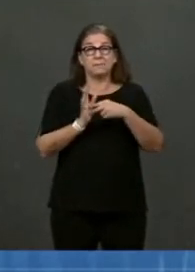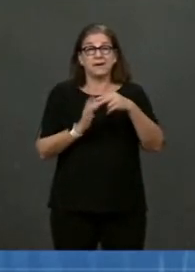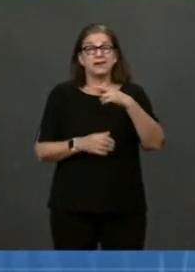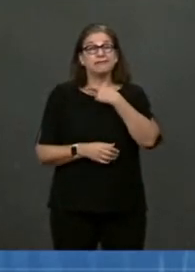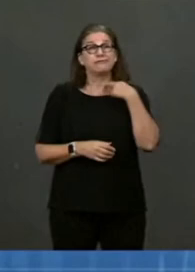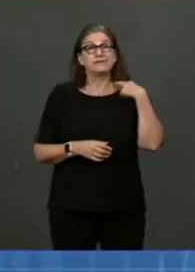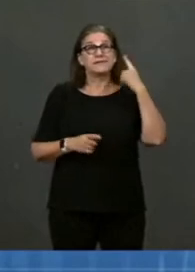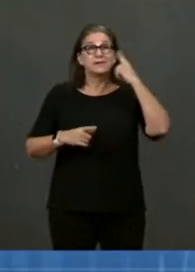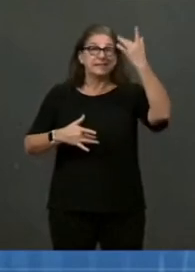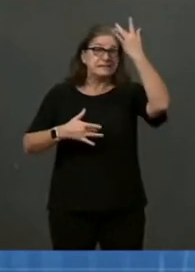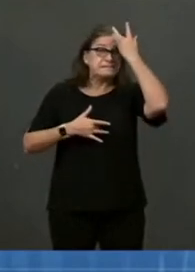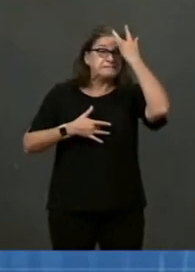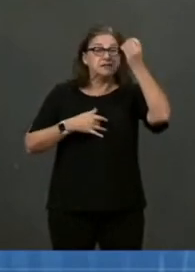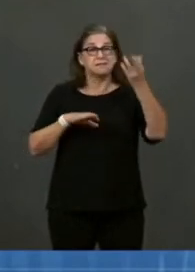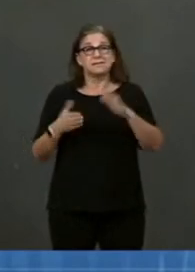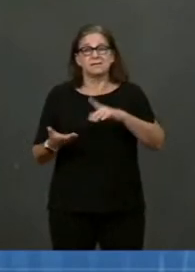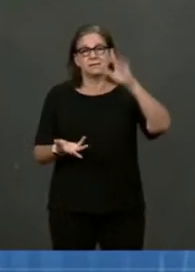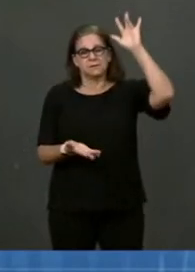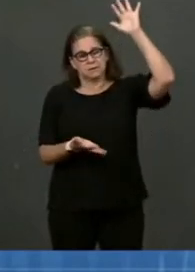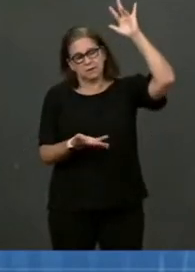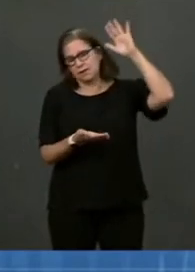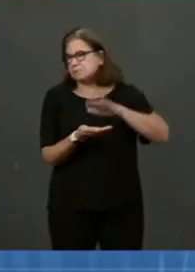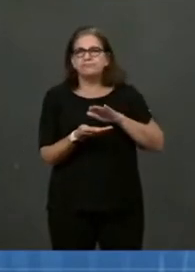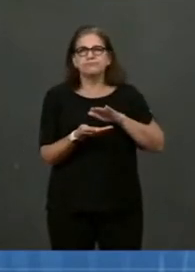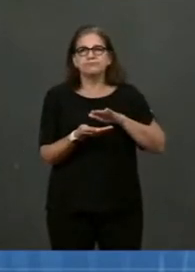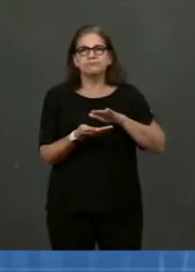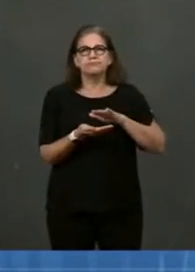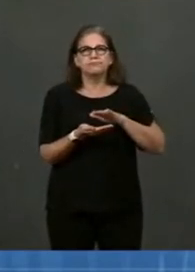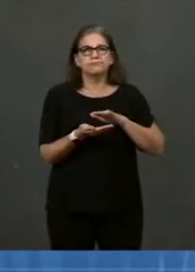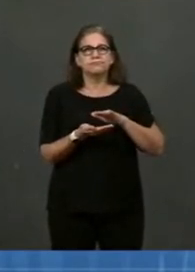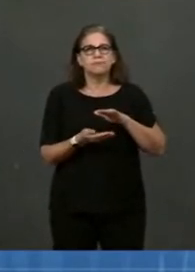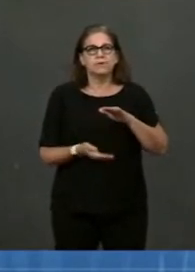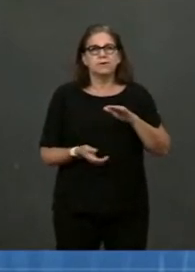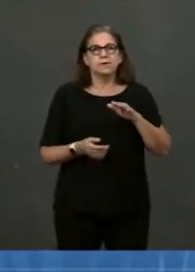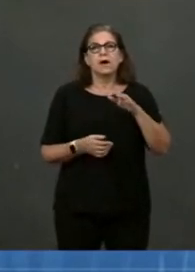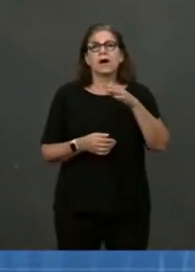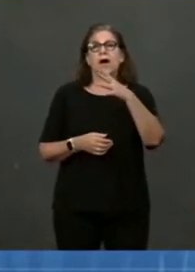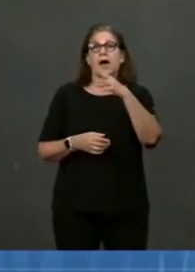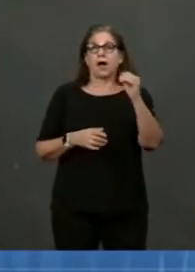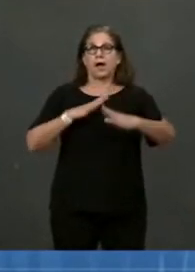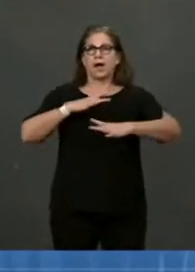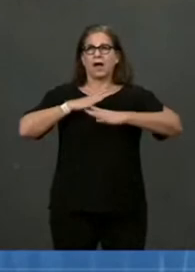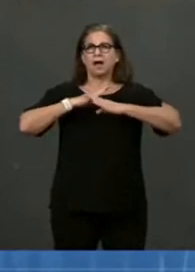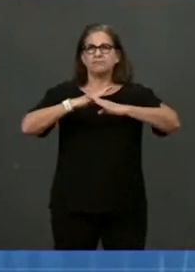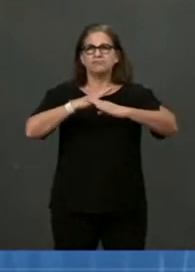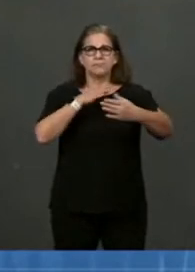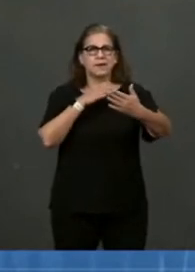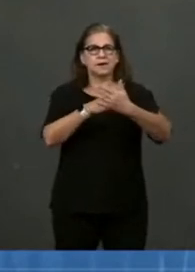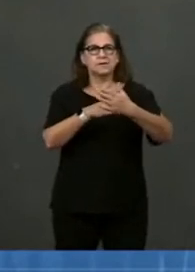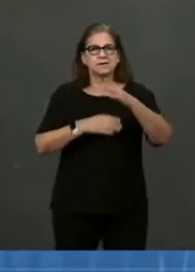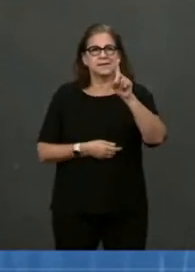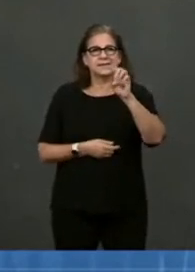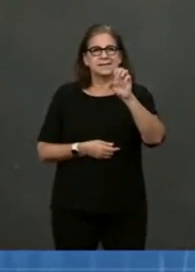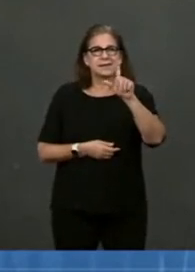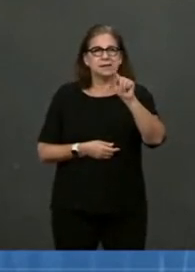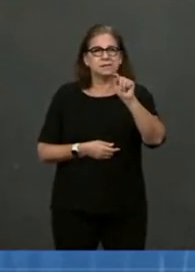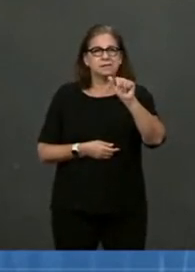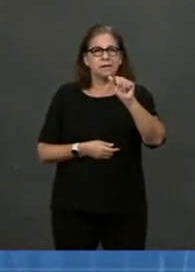variant. Vaccination continues to be the best way to protect ourselves, our families, and our communities